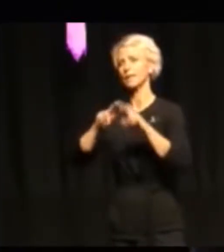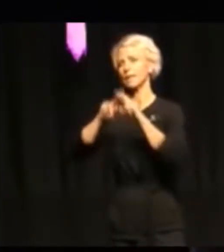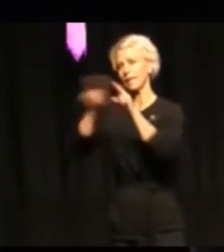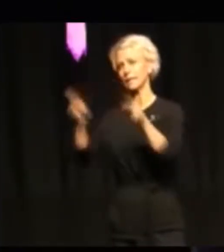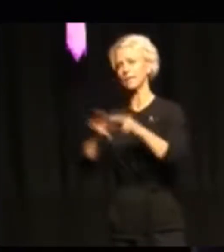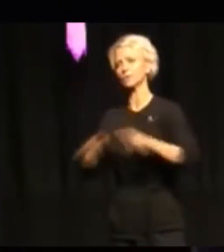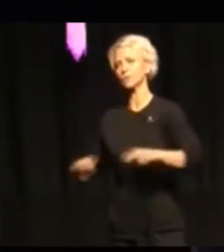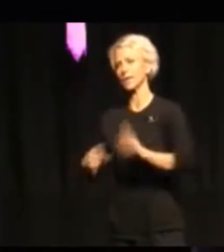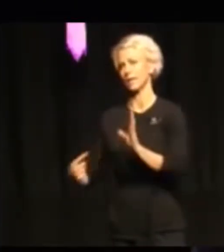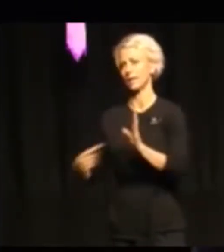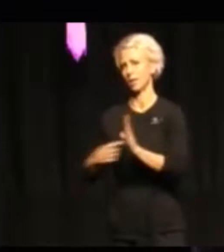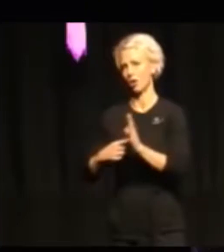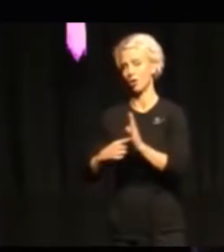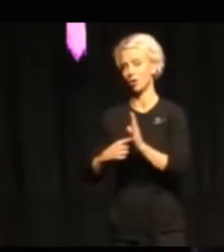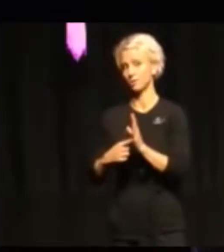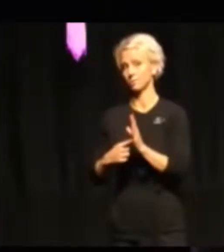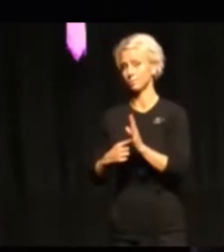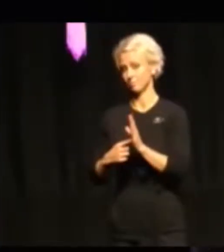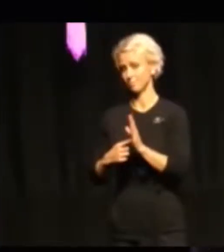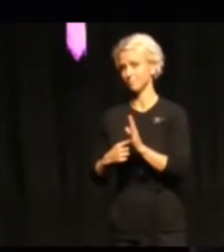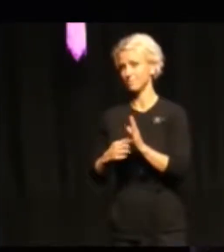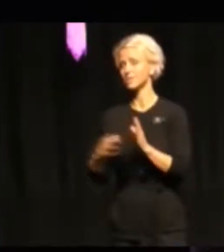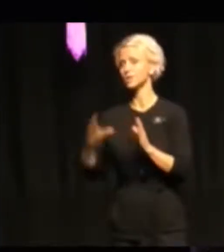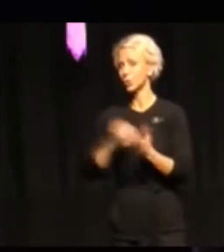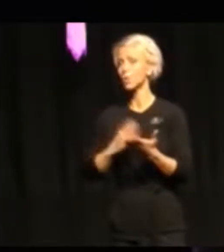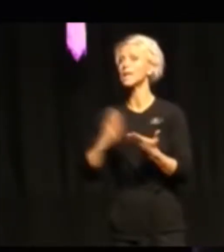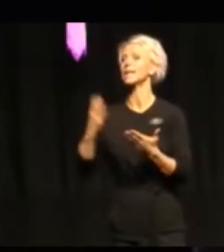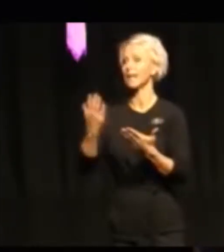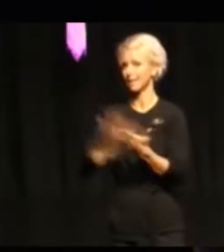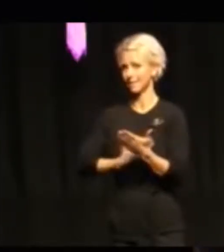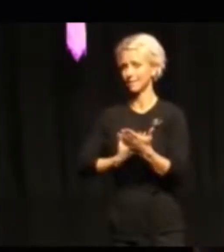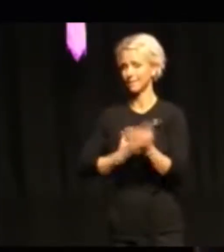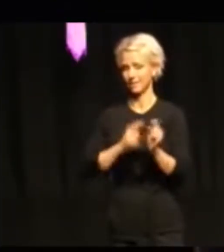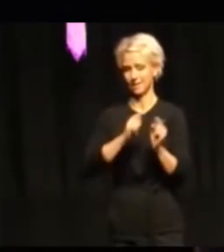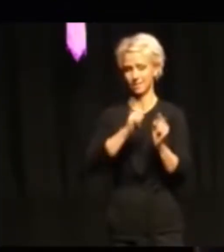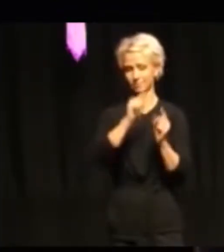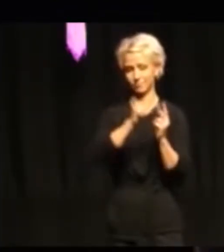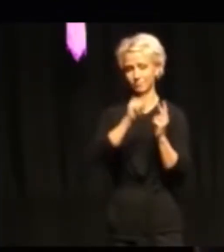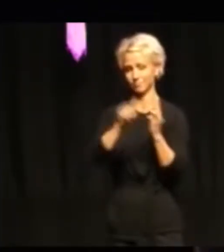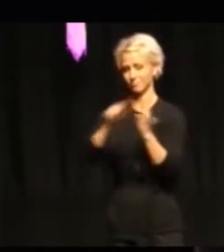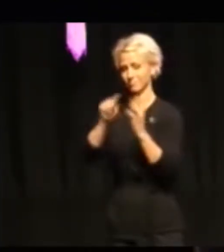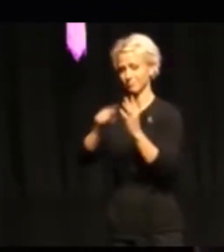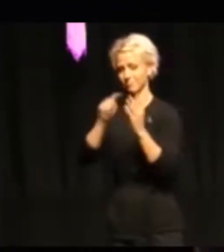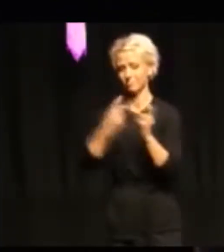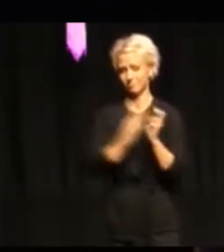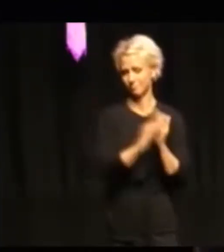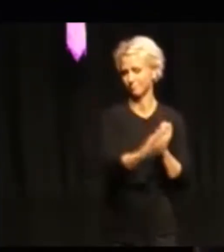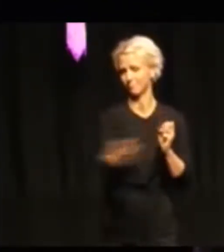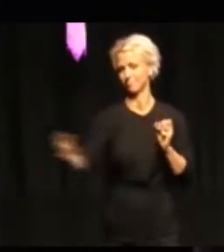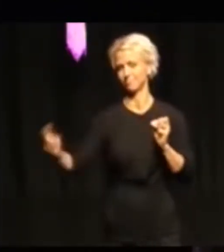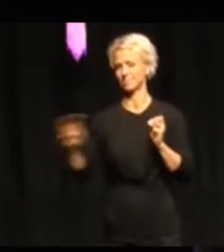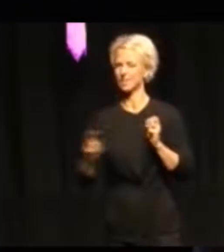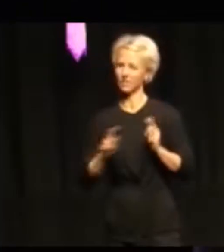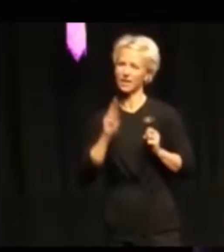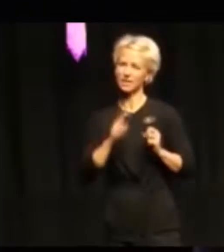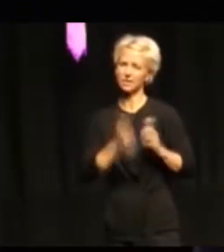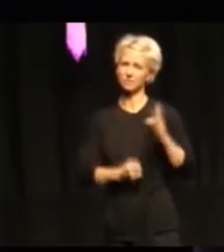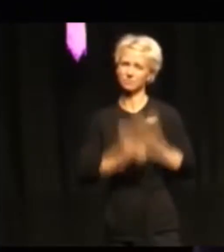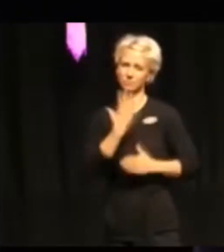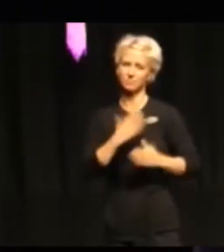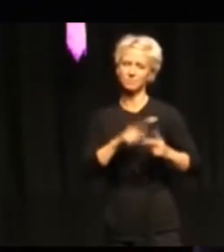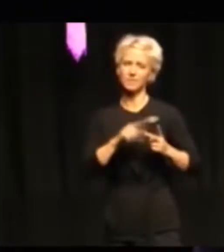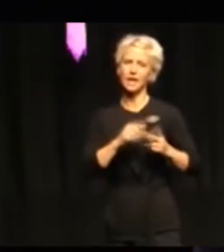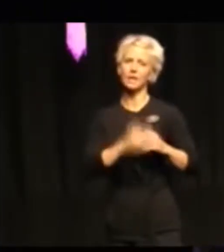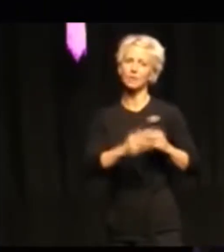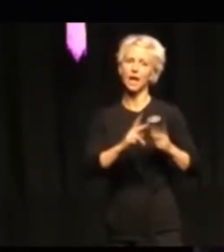And it's the one where the countries of the world get together. Most of our human rights standards started at the end of the Second World War.